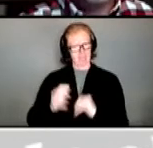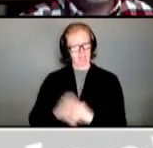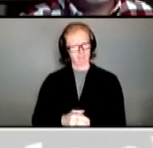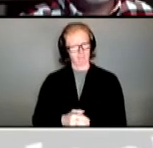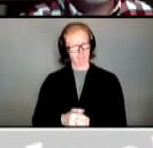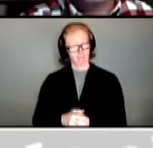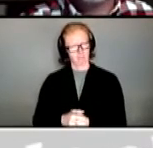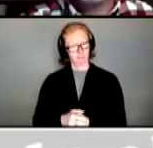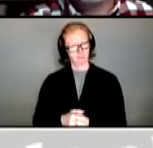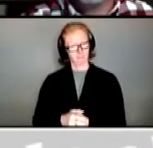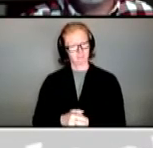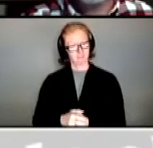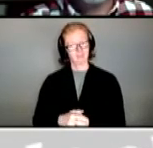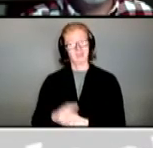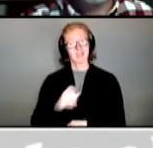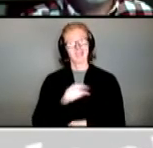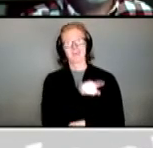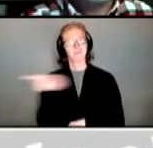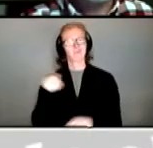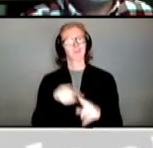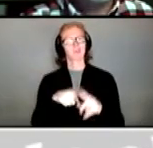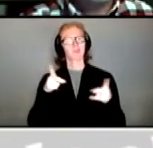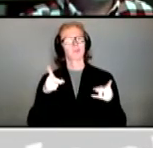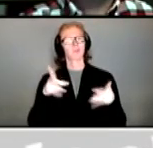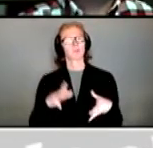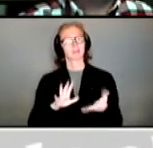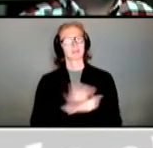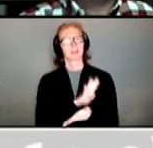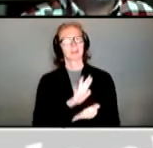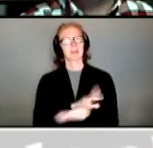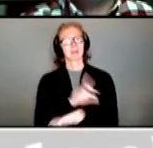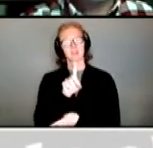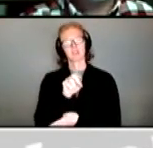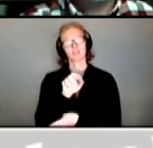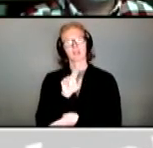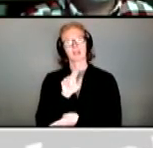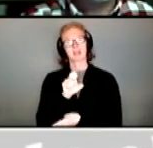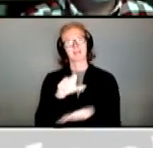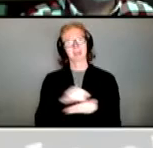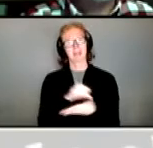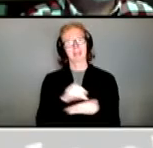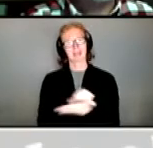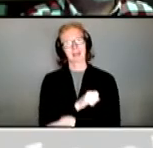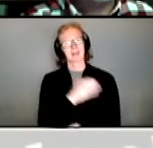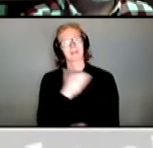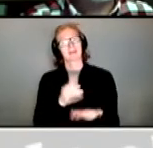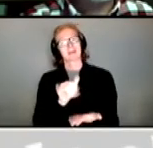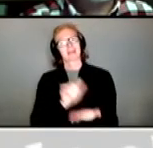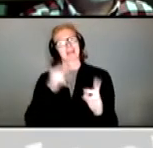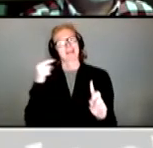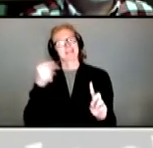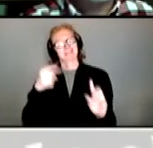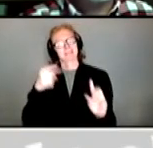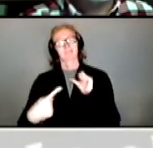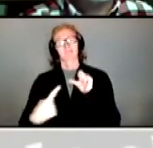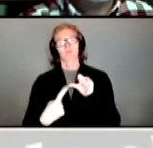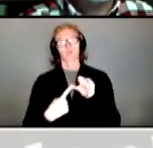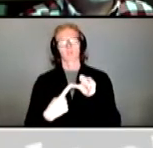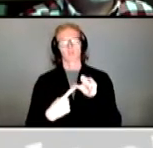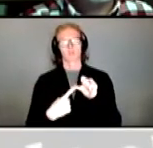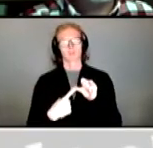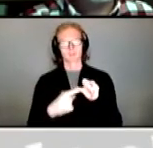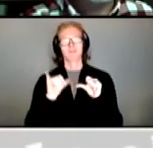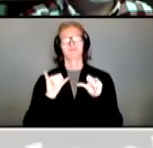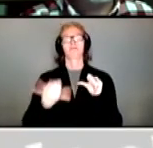and he kicked me back to the directives page. So maybe that is an indicator we need